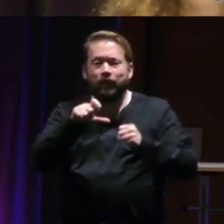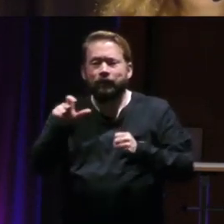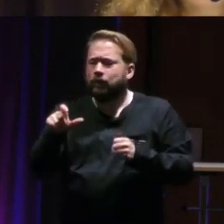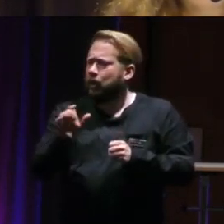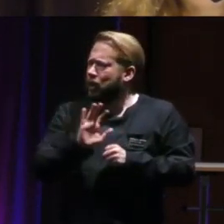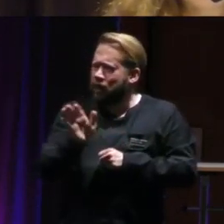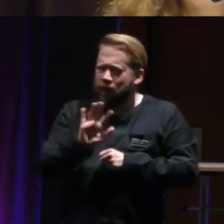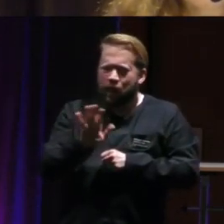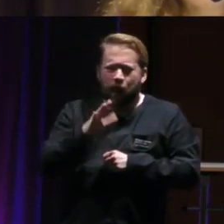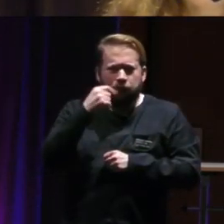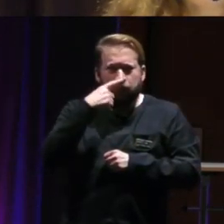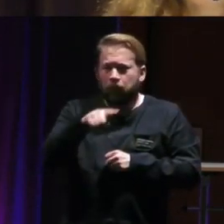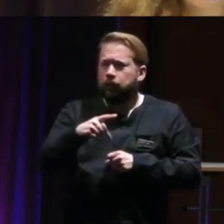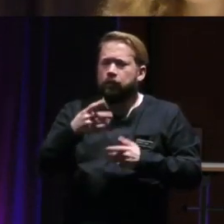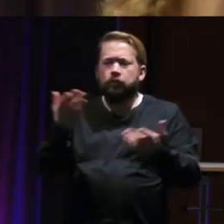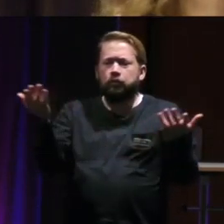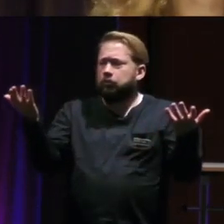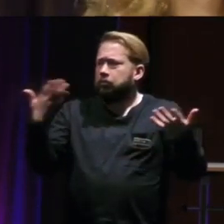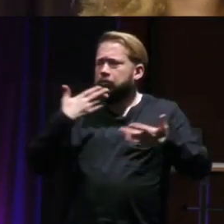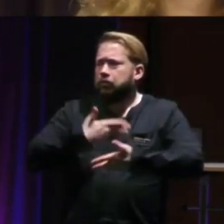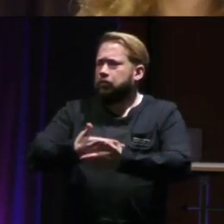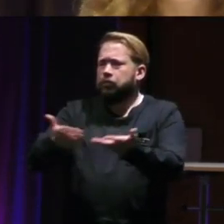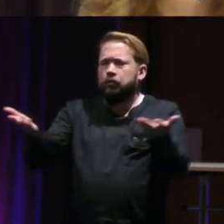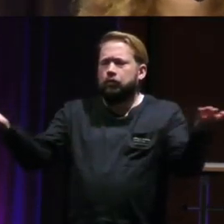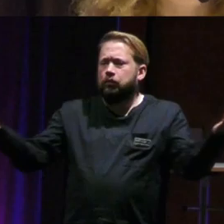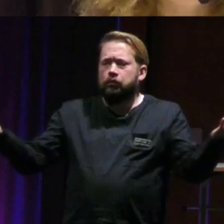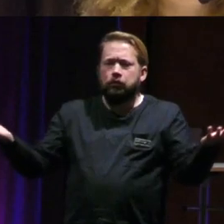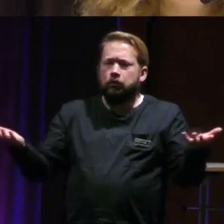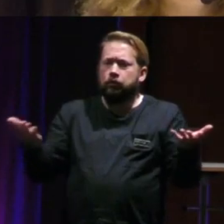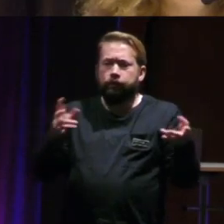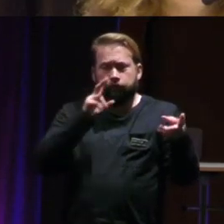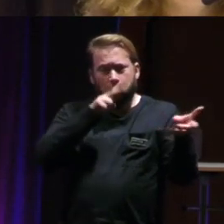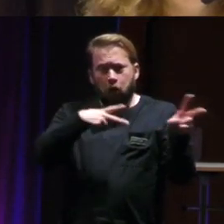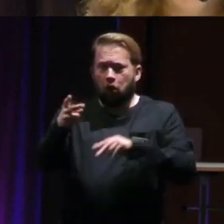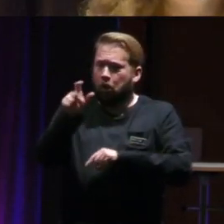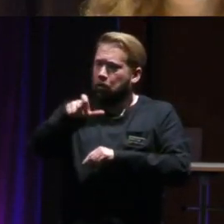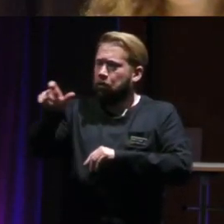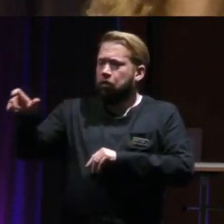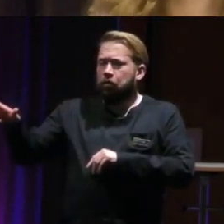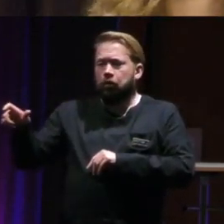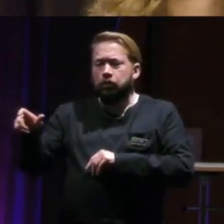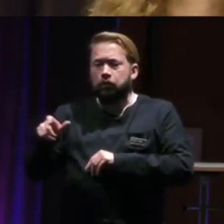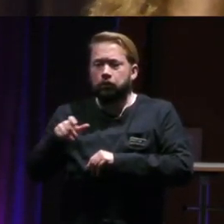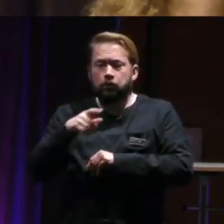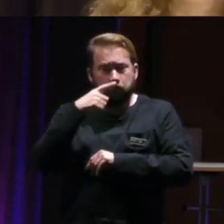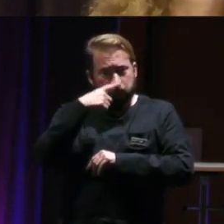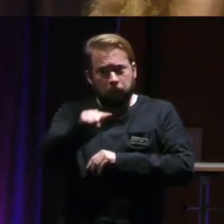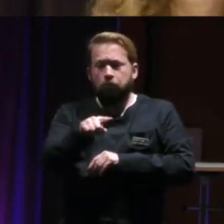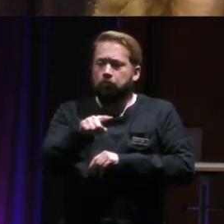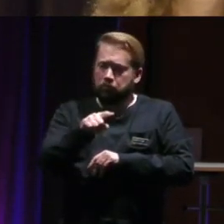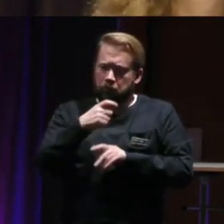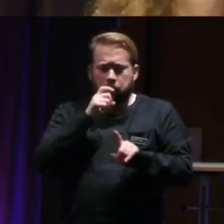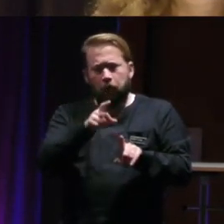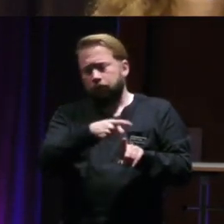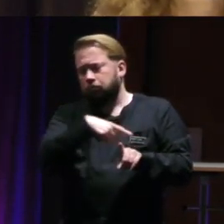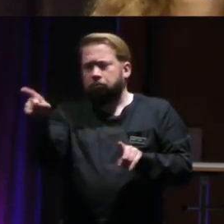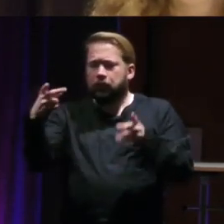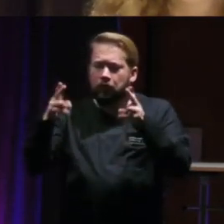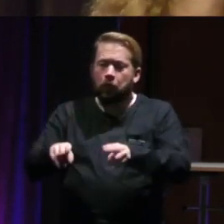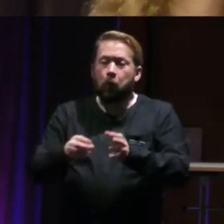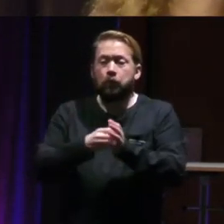be open against just, like, usual people. They can open a criminal case because of the Facebook